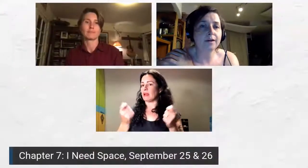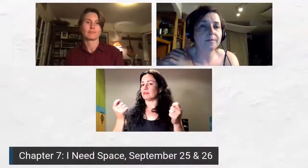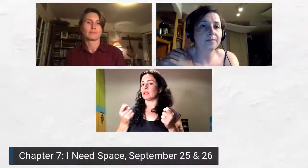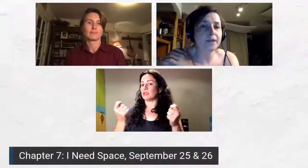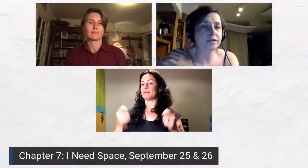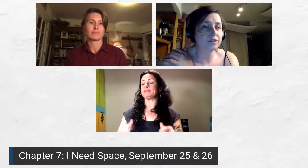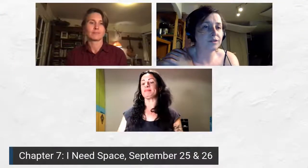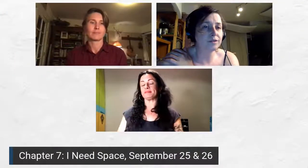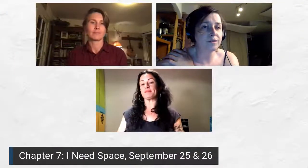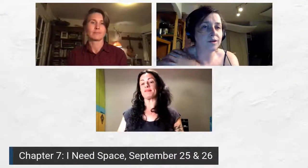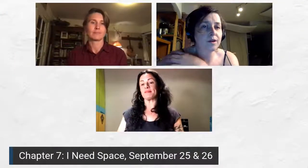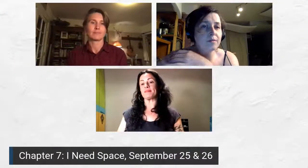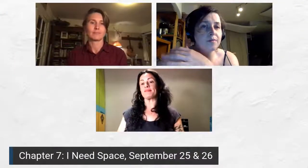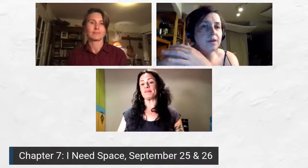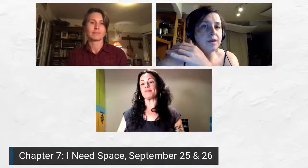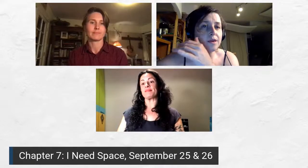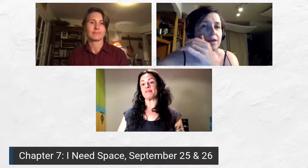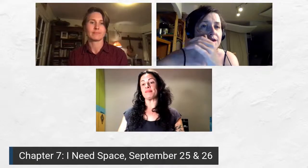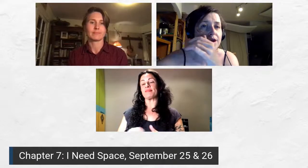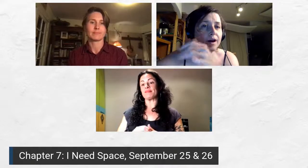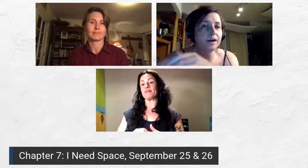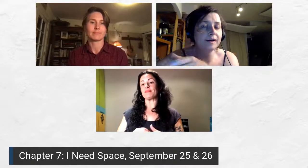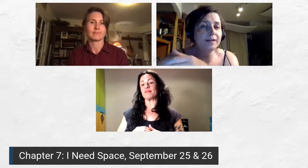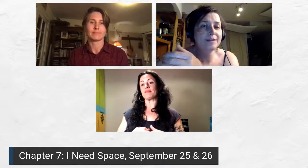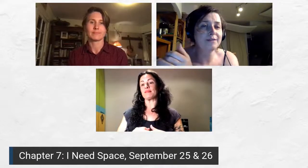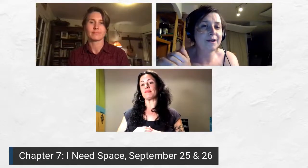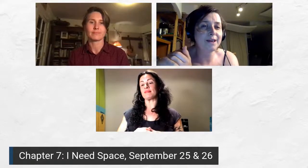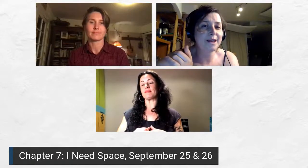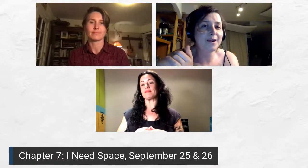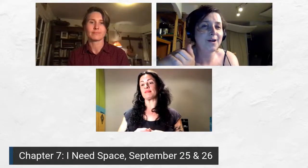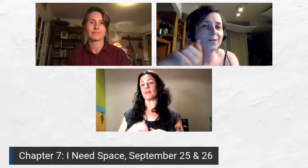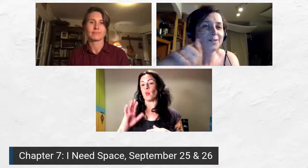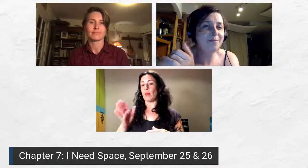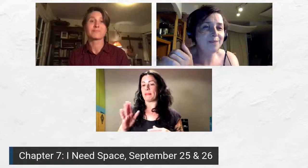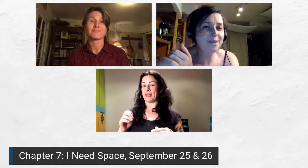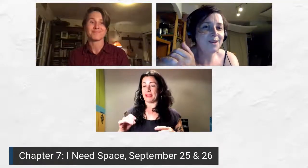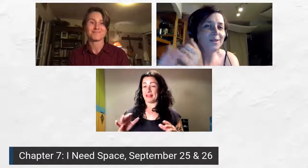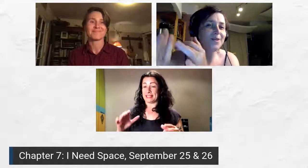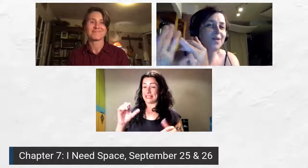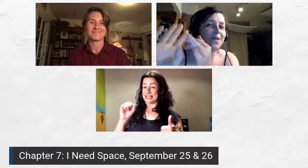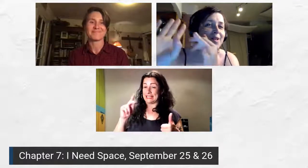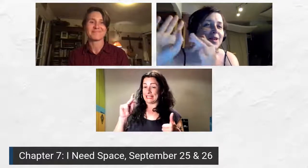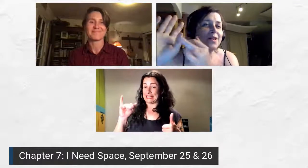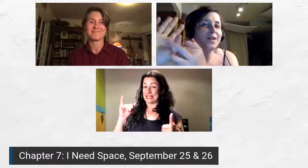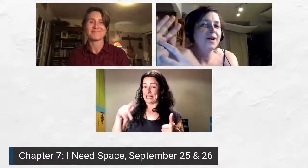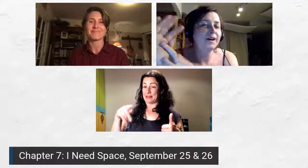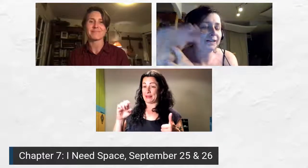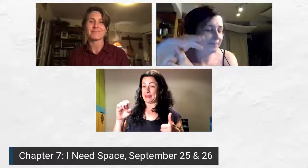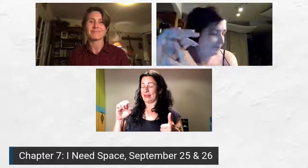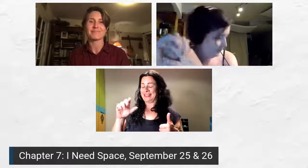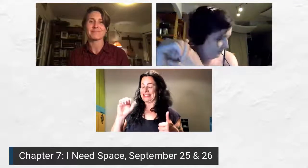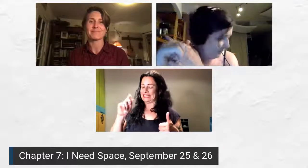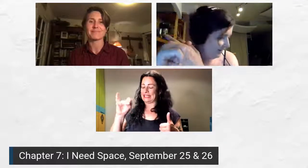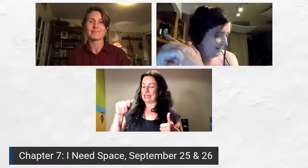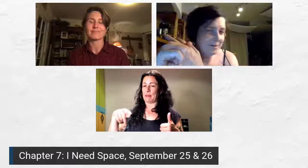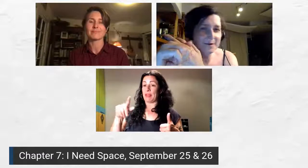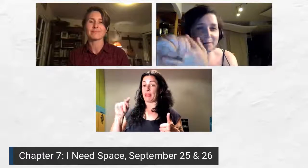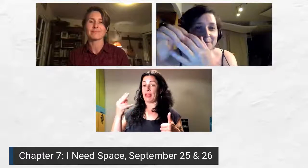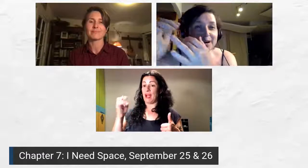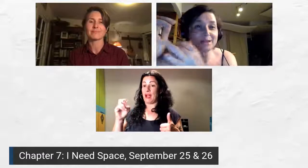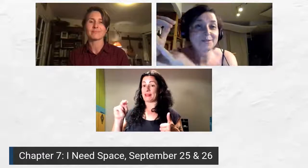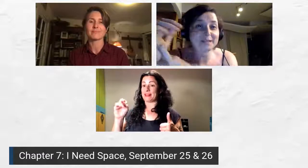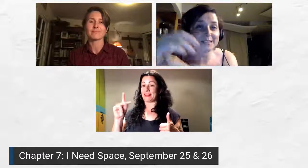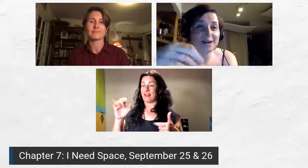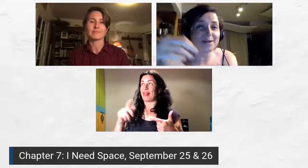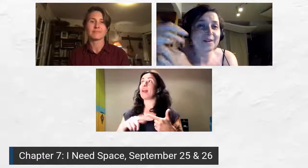festival. It's going to be, let's see if I can get it all. Skip the Needle. Wow,